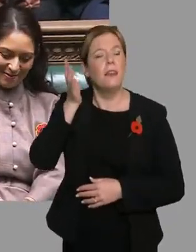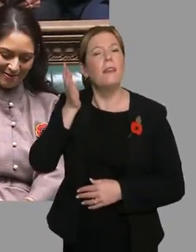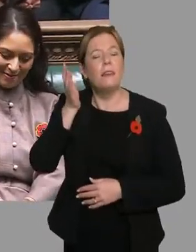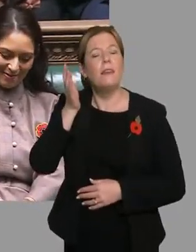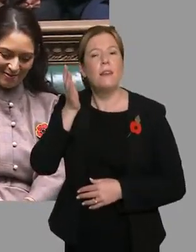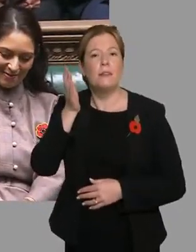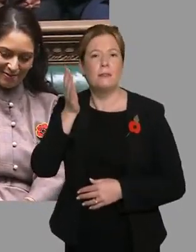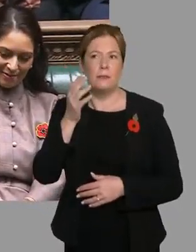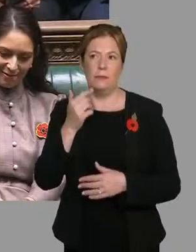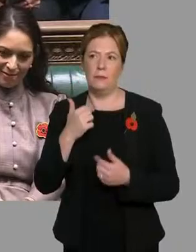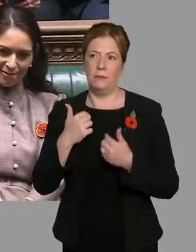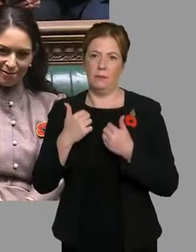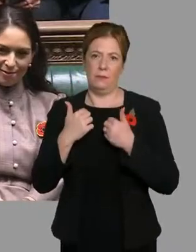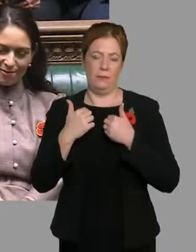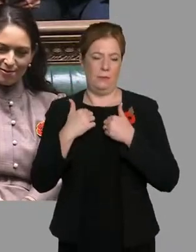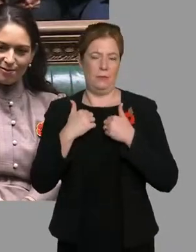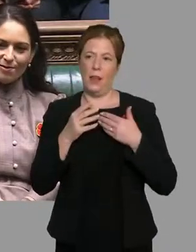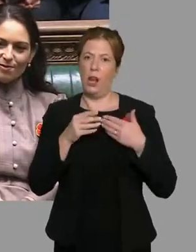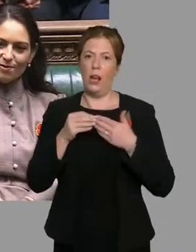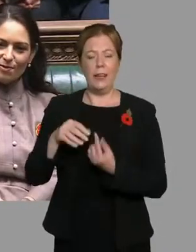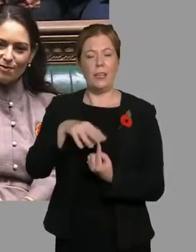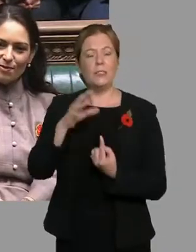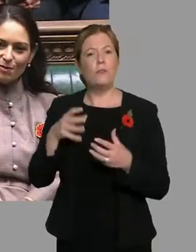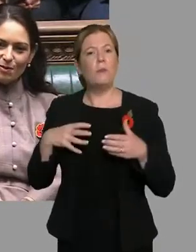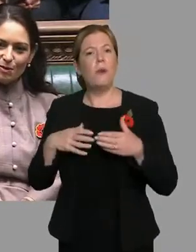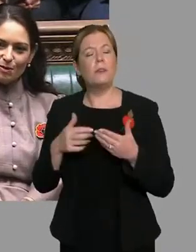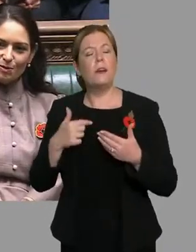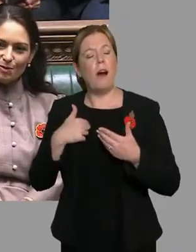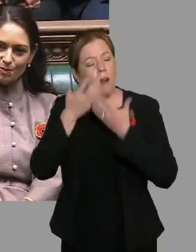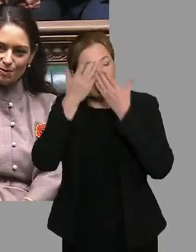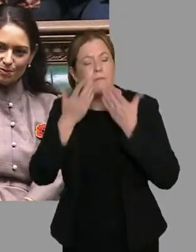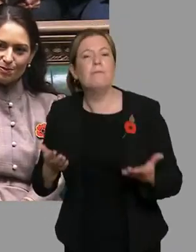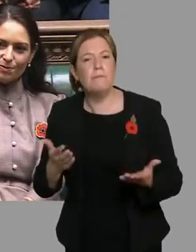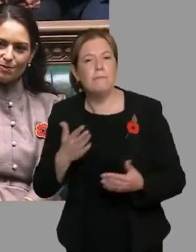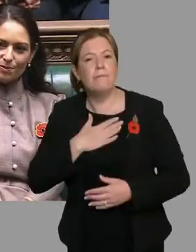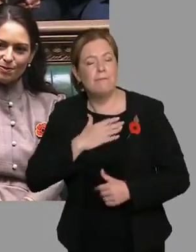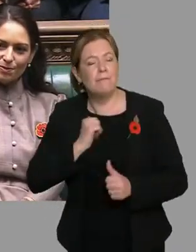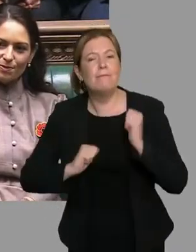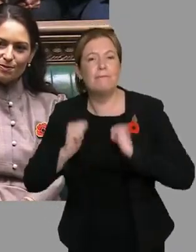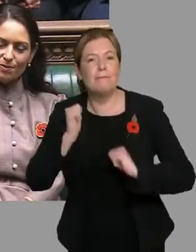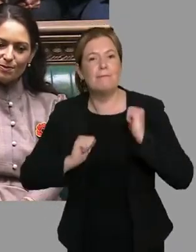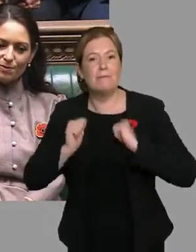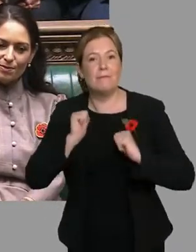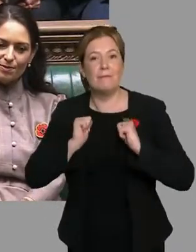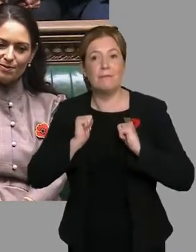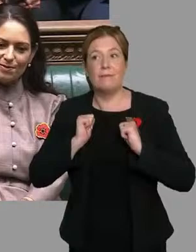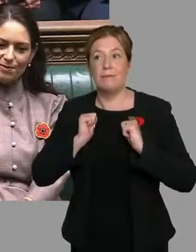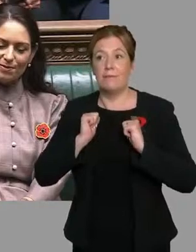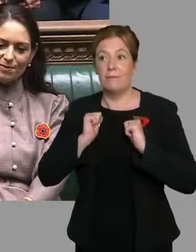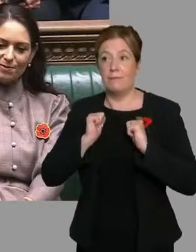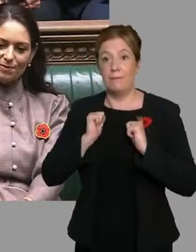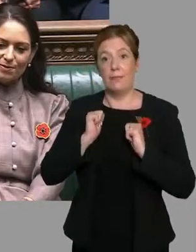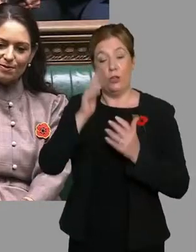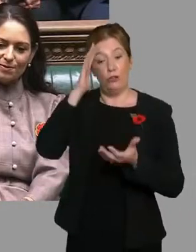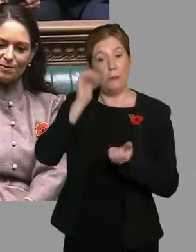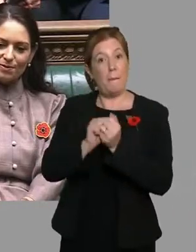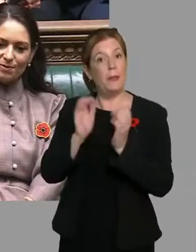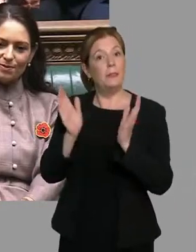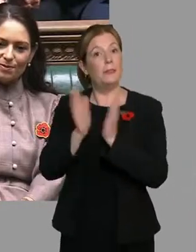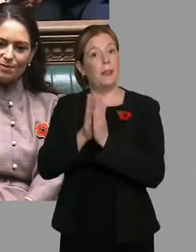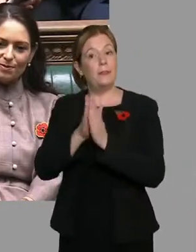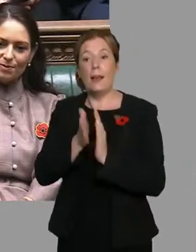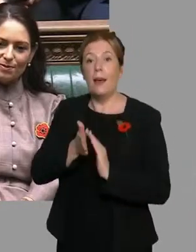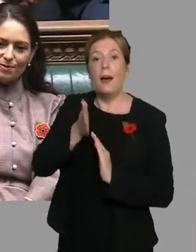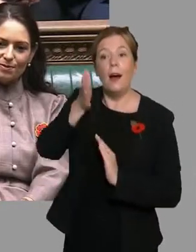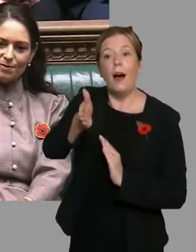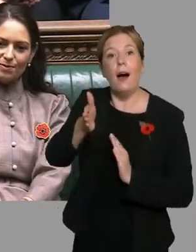Party, and I look forward to joining him at the Cenotaph this Remembrance Sunday. As Leader of His Majesty's Opposition, I will be taking